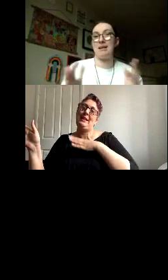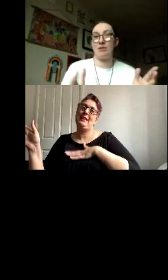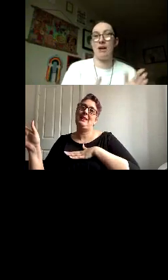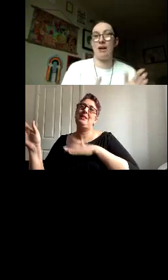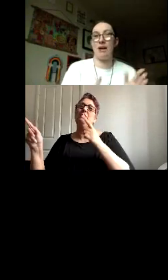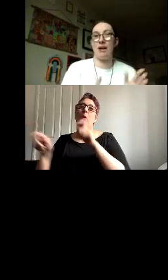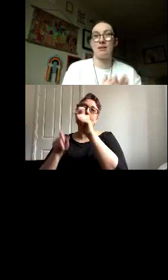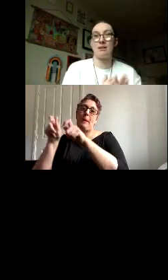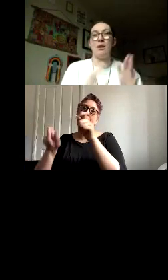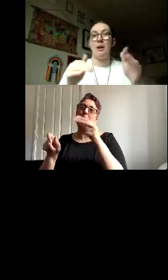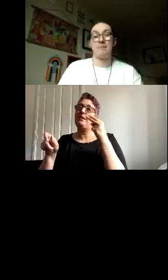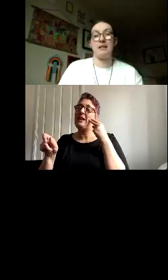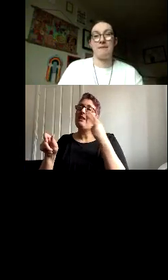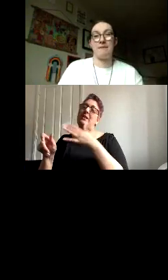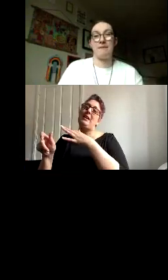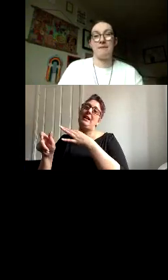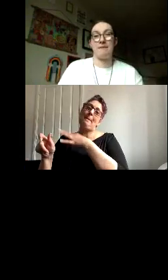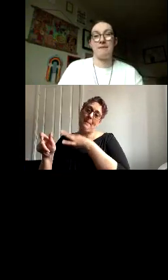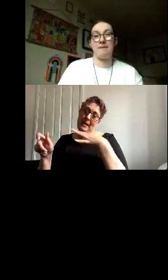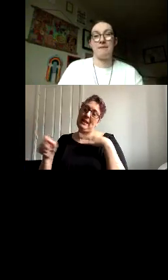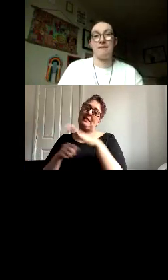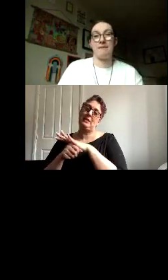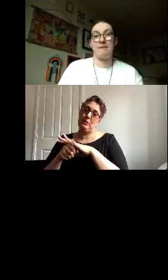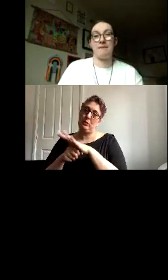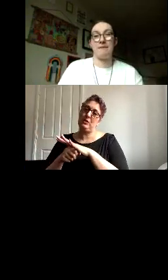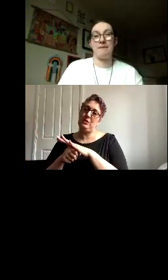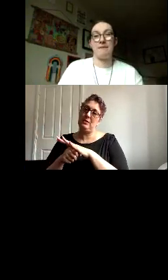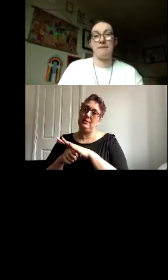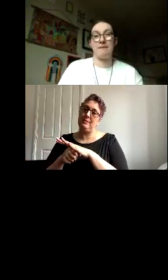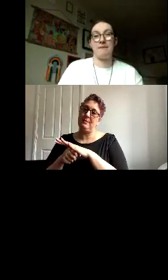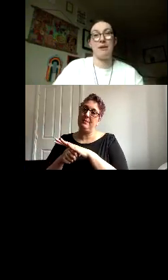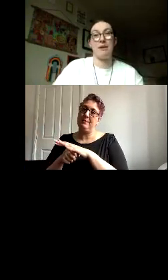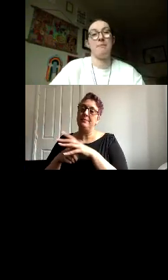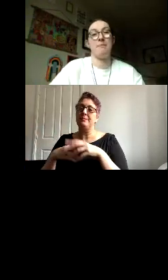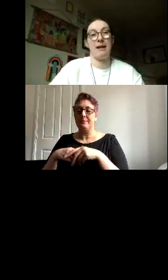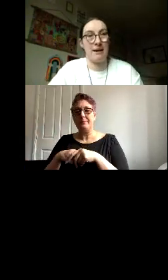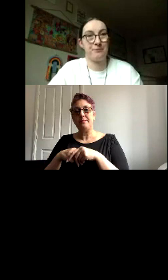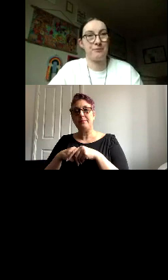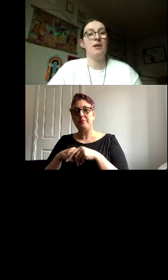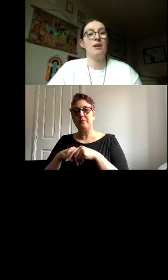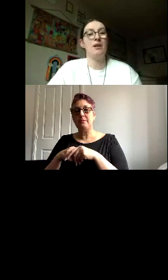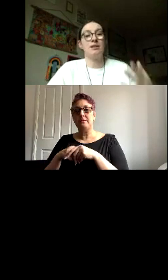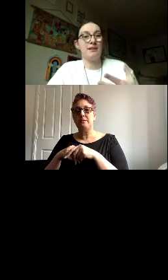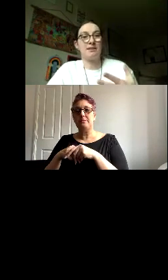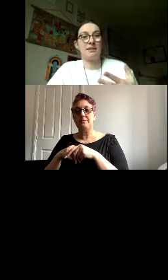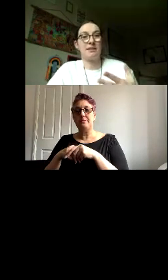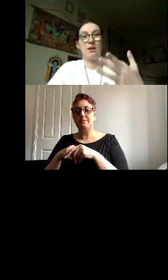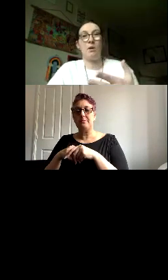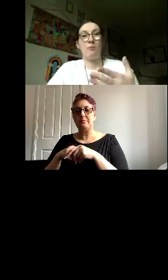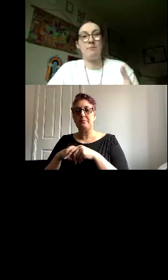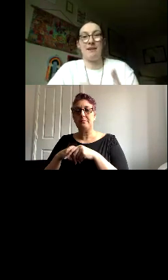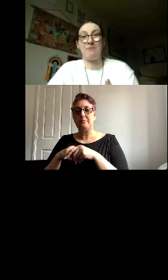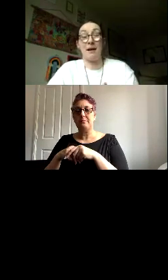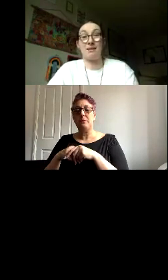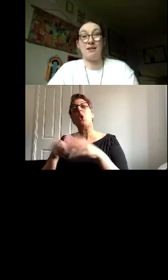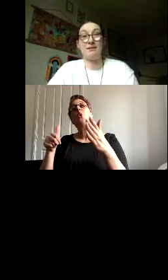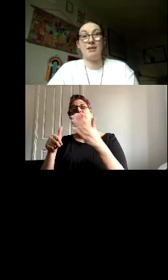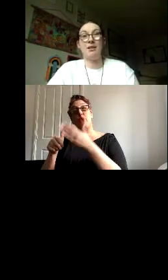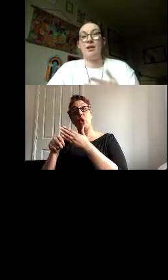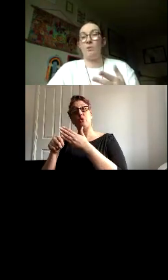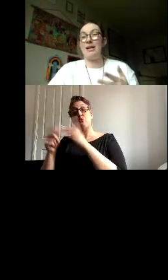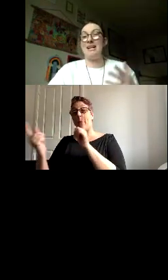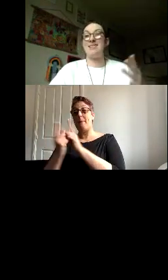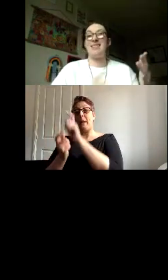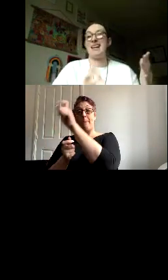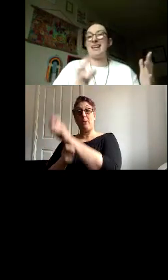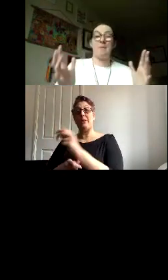big impact on us, but also very specific in palliative care. So firstly, when we listen, we need